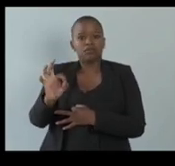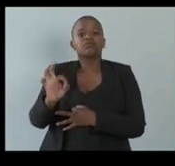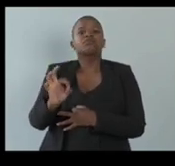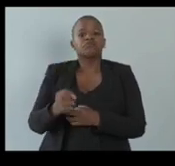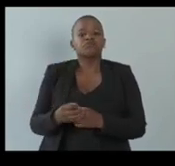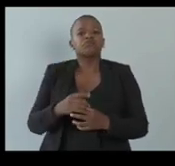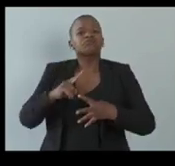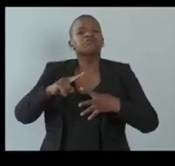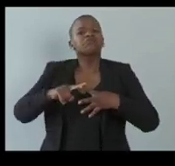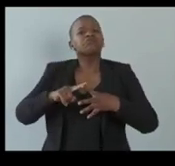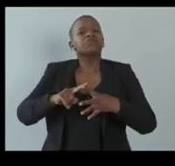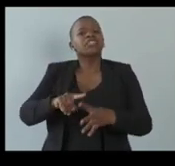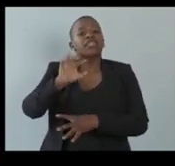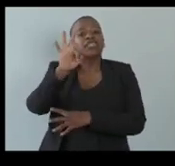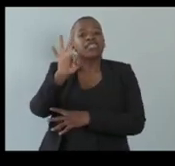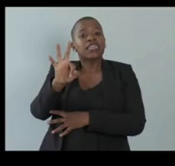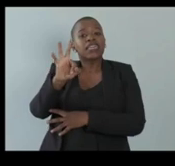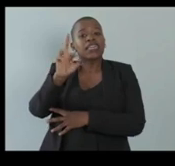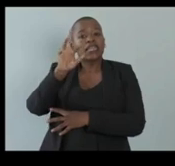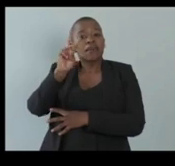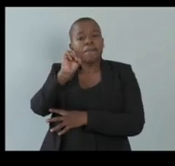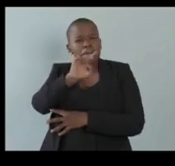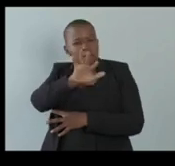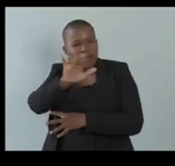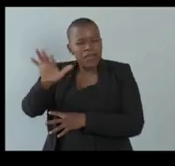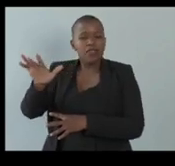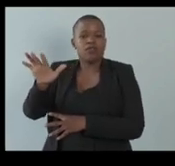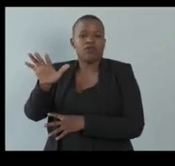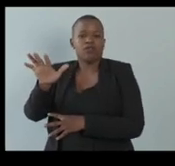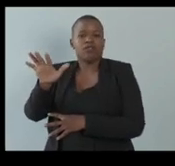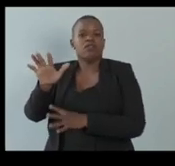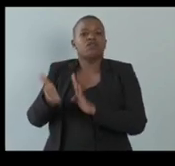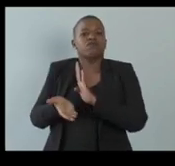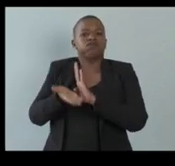impairment raised against goodwill held at group in relation to Altron Nexus.